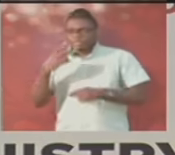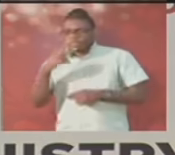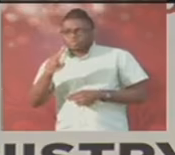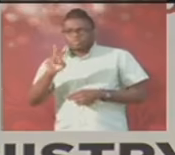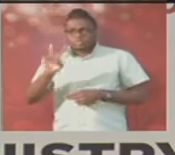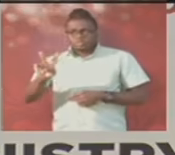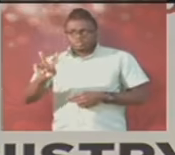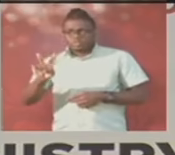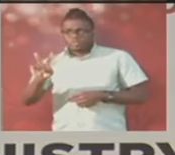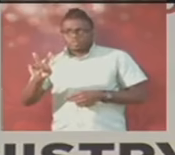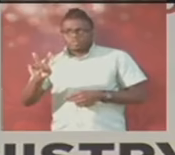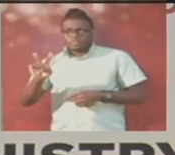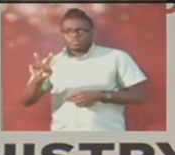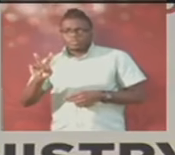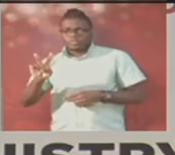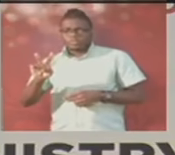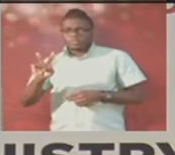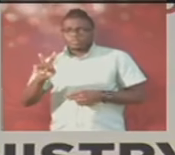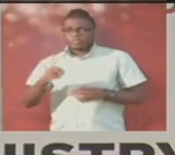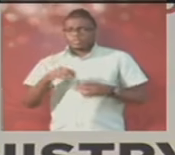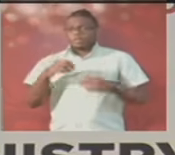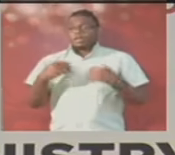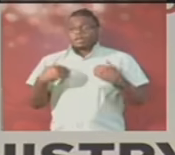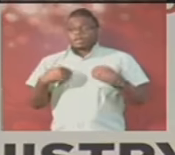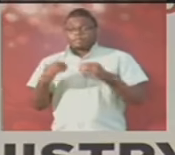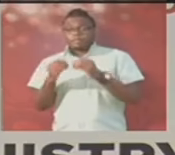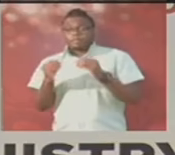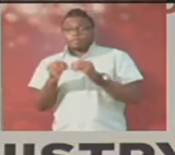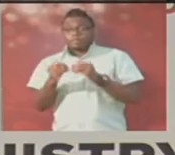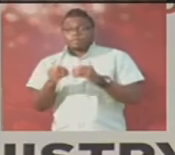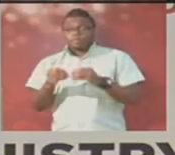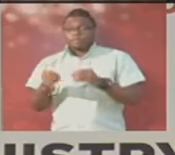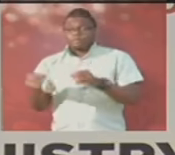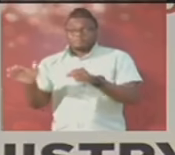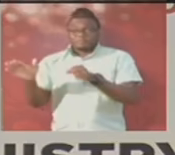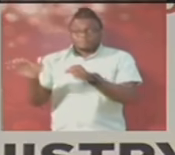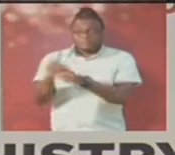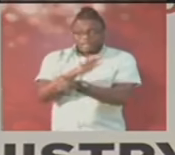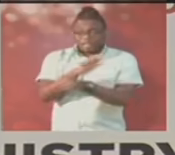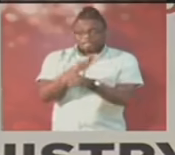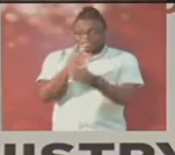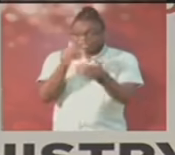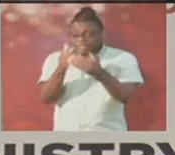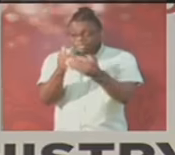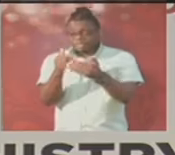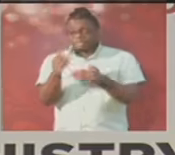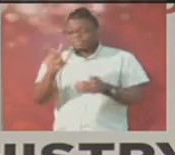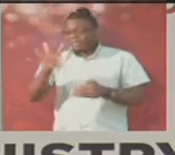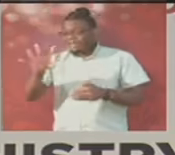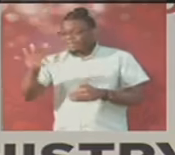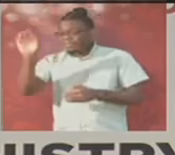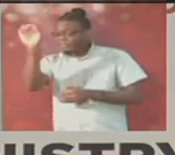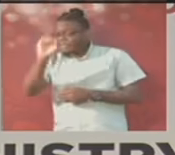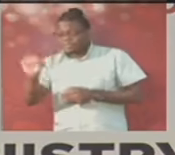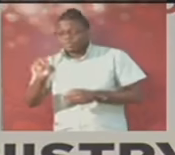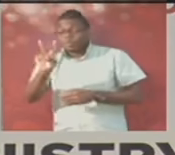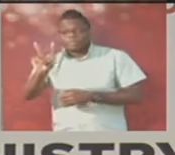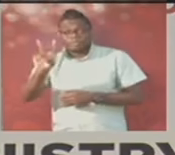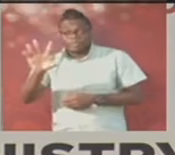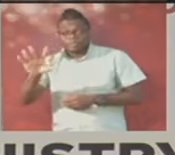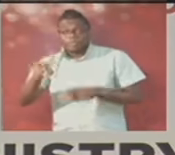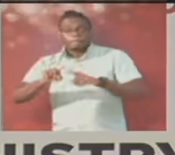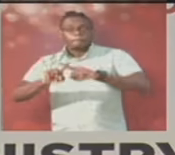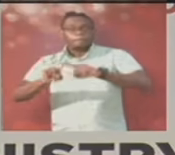red zone, which is 75%. And what we've noticed is, in spite of us increasing beds,